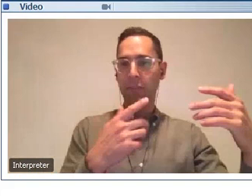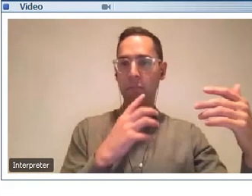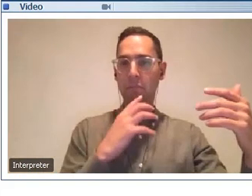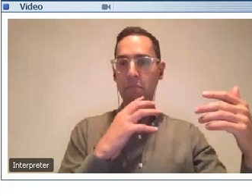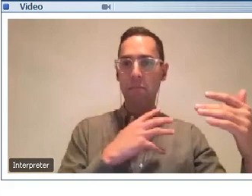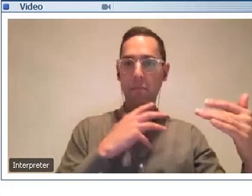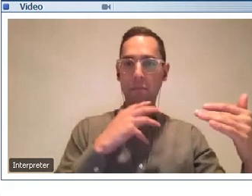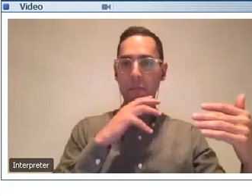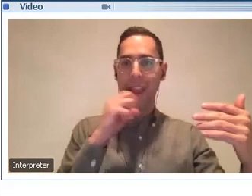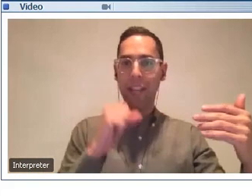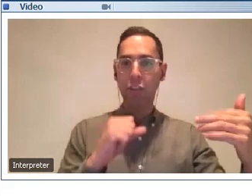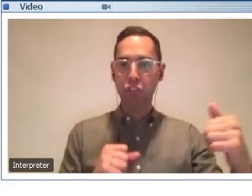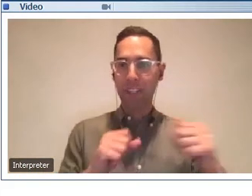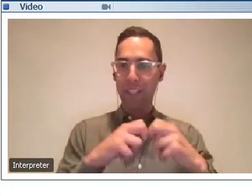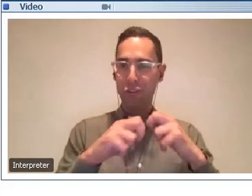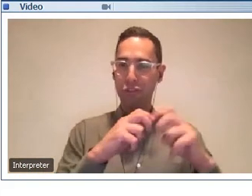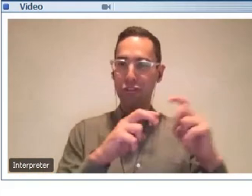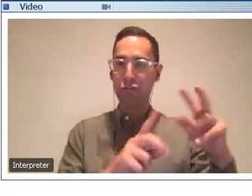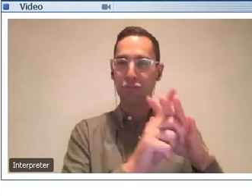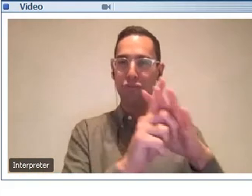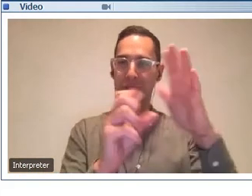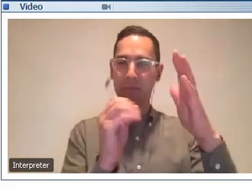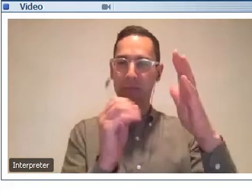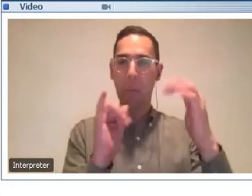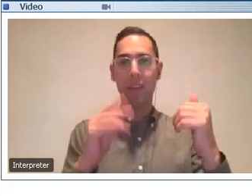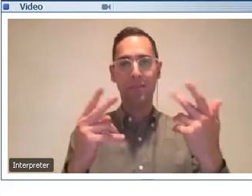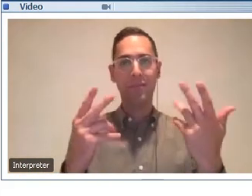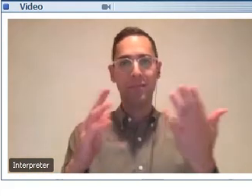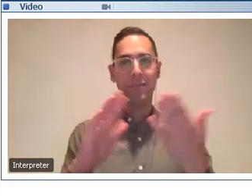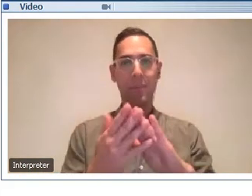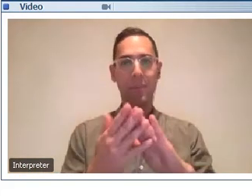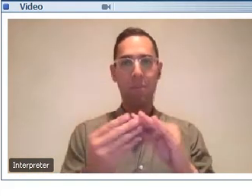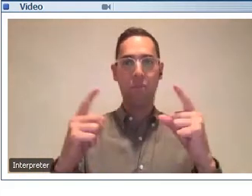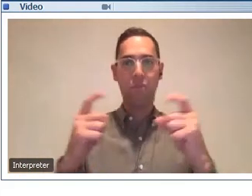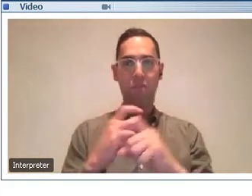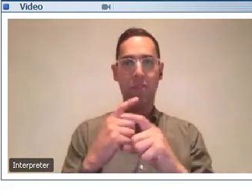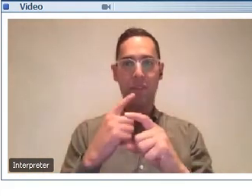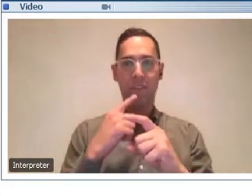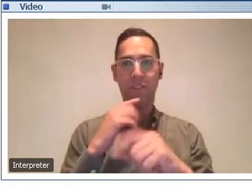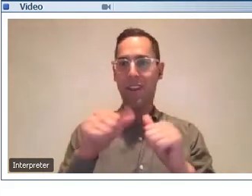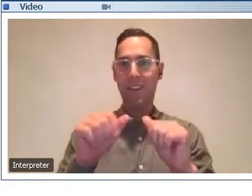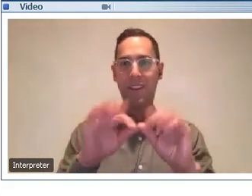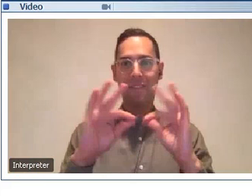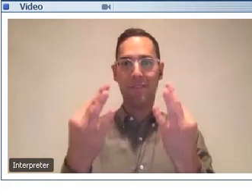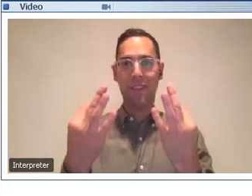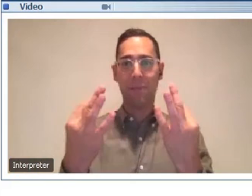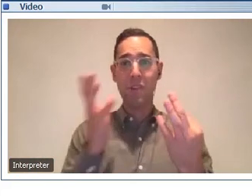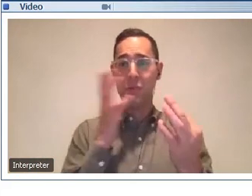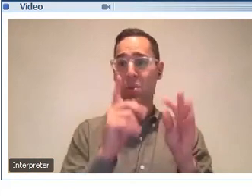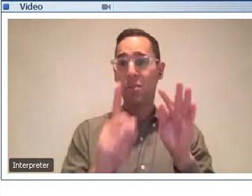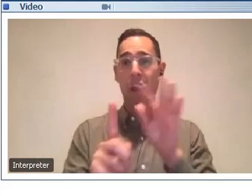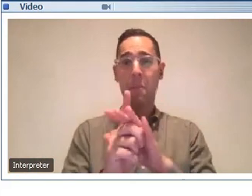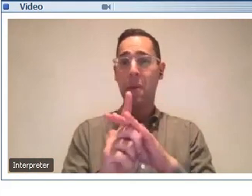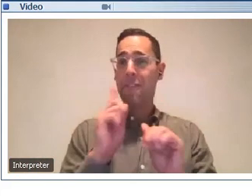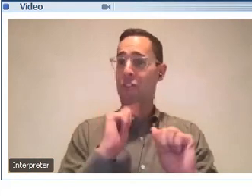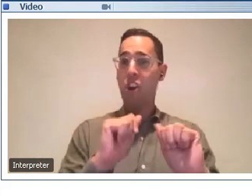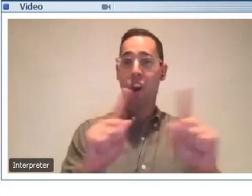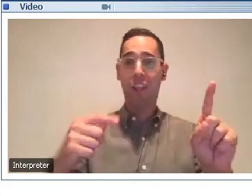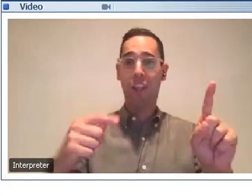So it's something that comes up for almost all of us over the course of our lives. We're all going